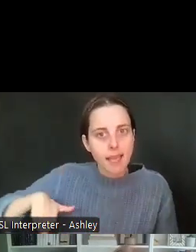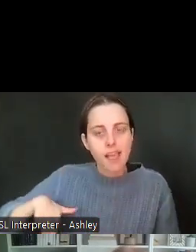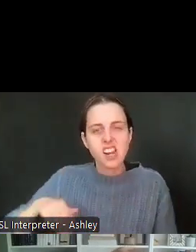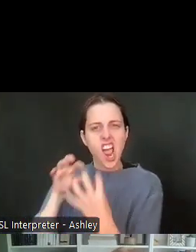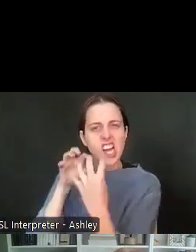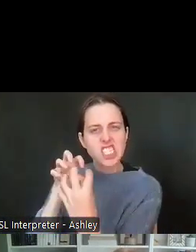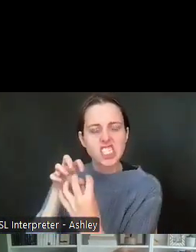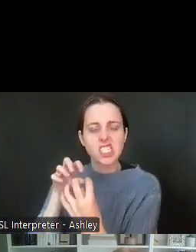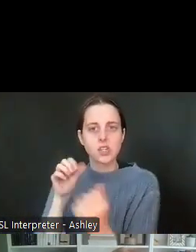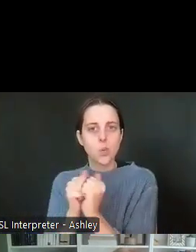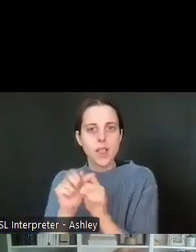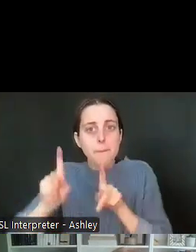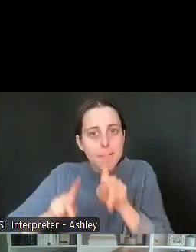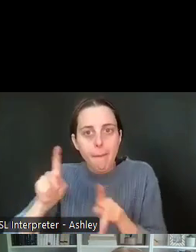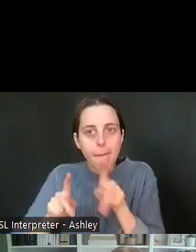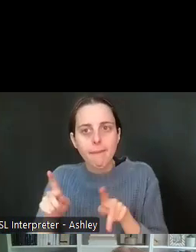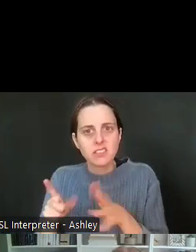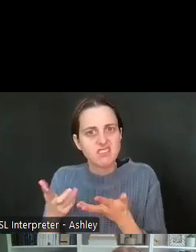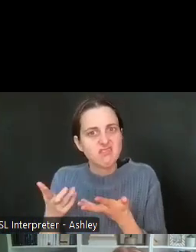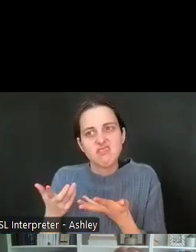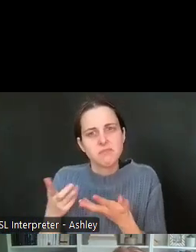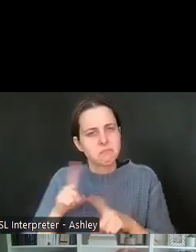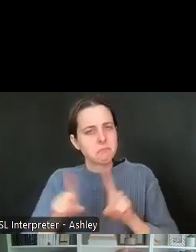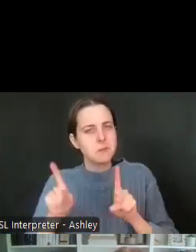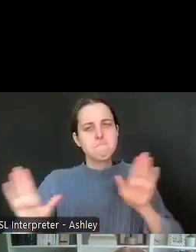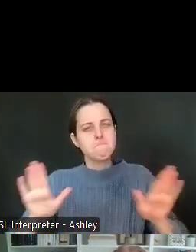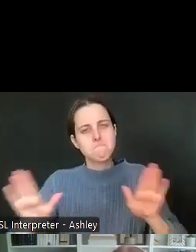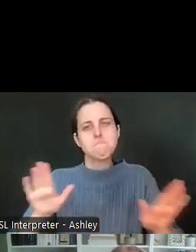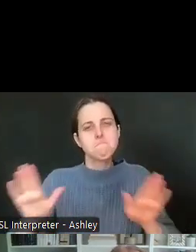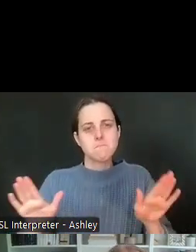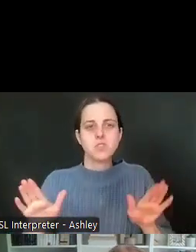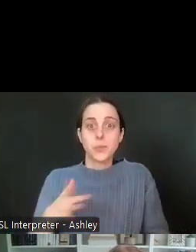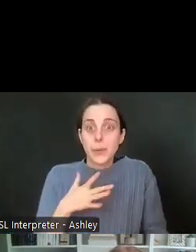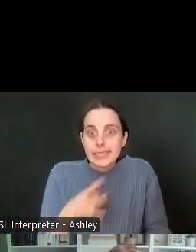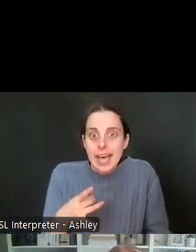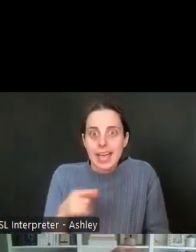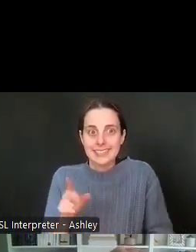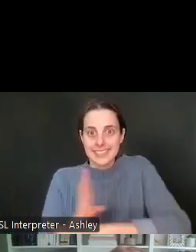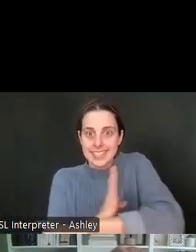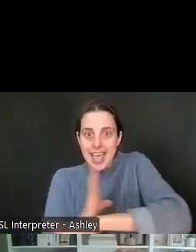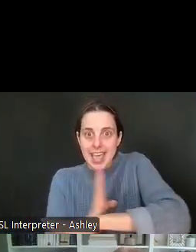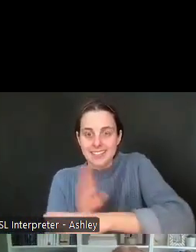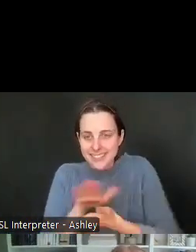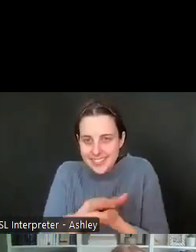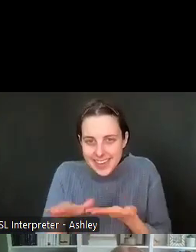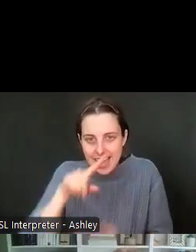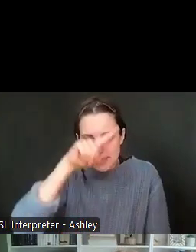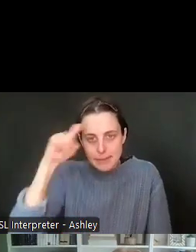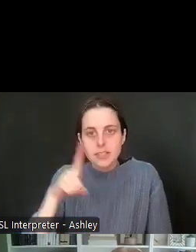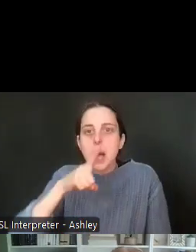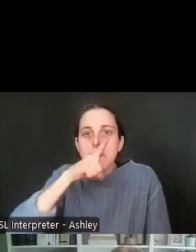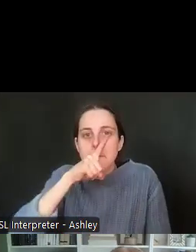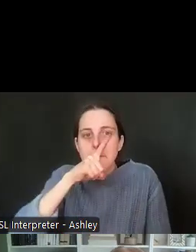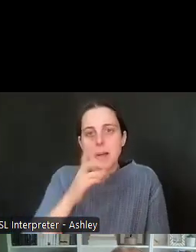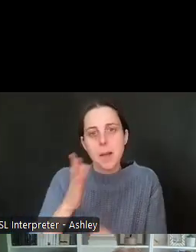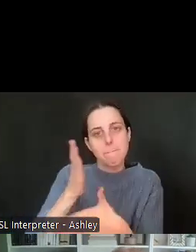people that I wouldn't normally get into conflict with. So I love this Likert scale because it doesn't define